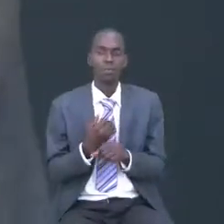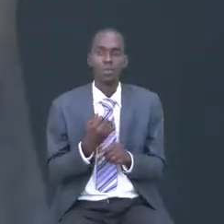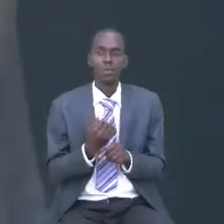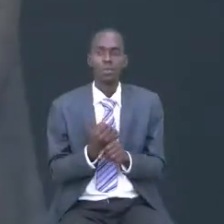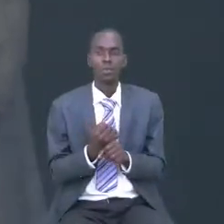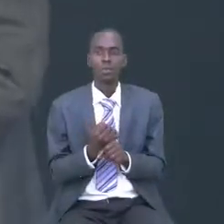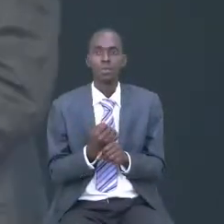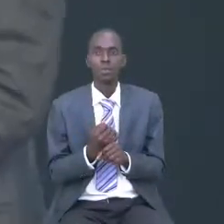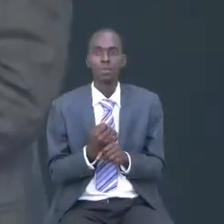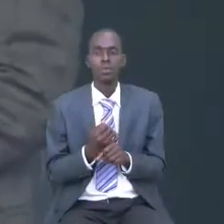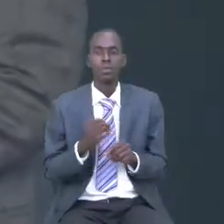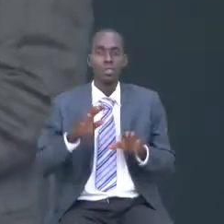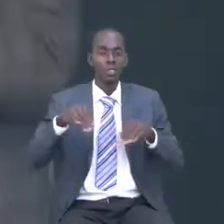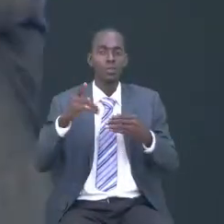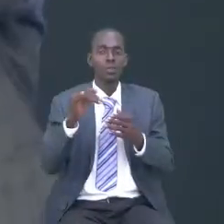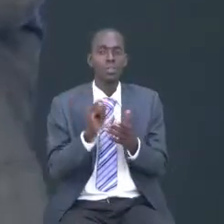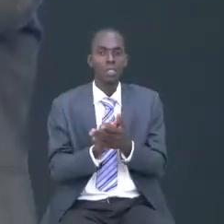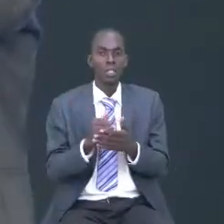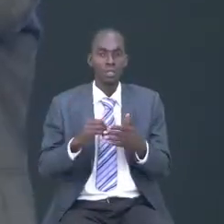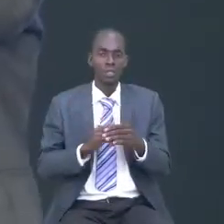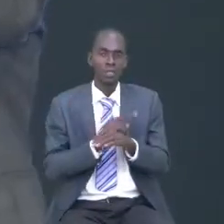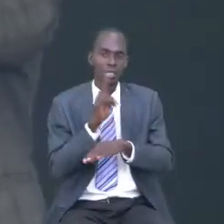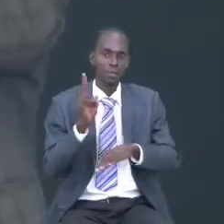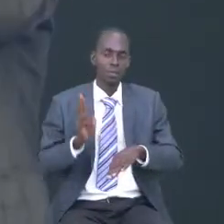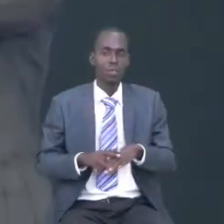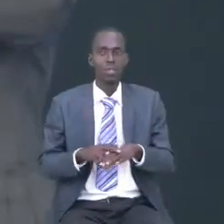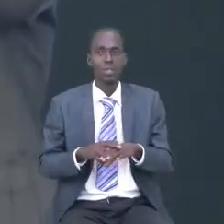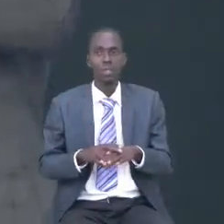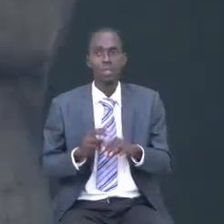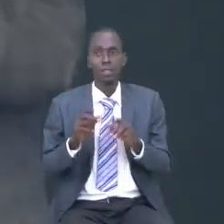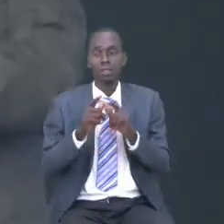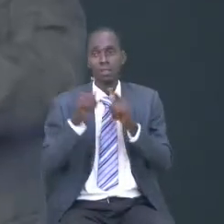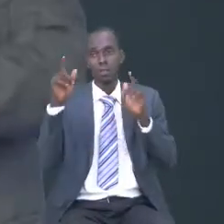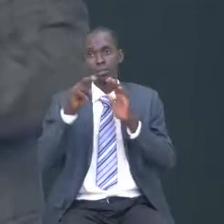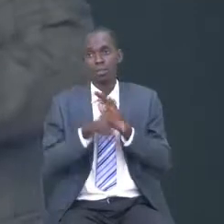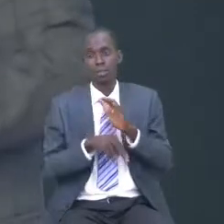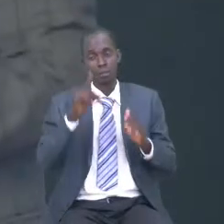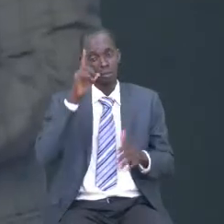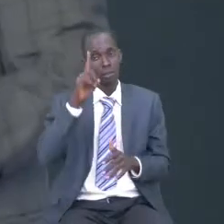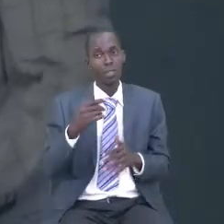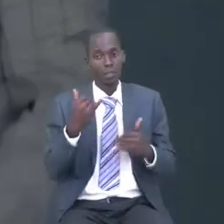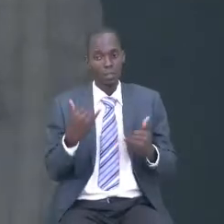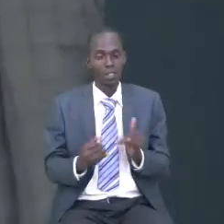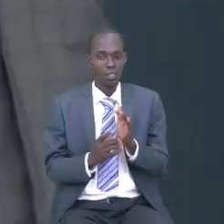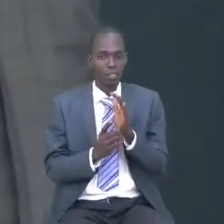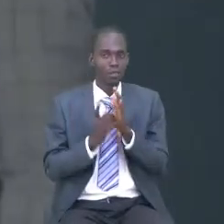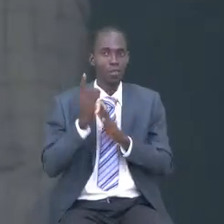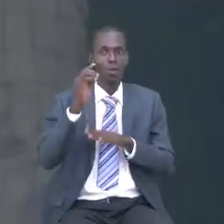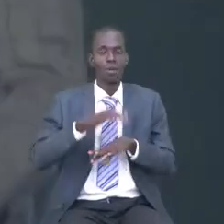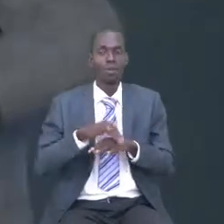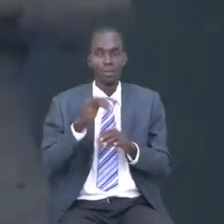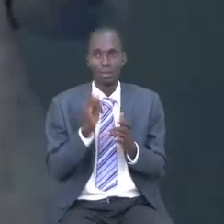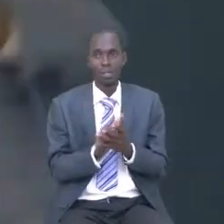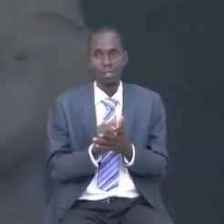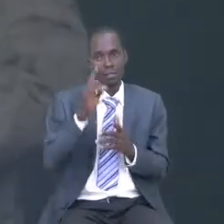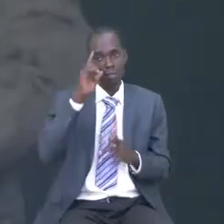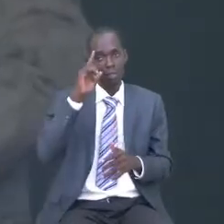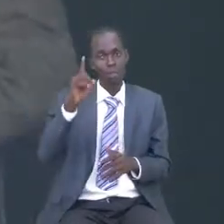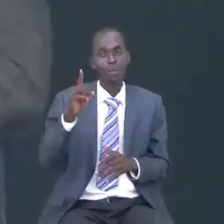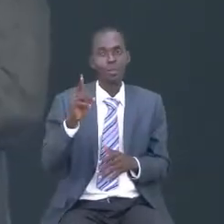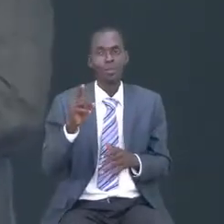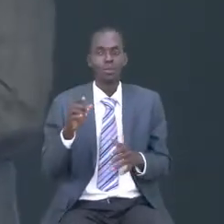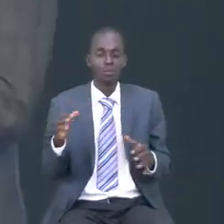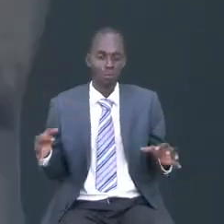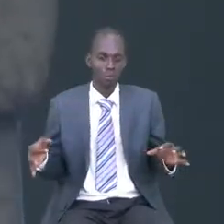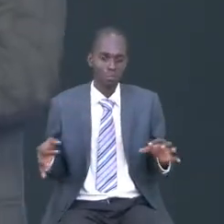natural potential, and now we develop on that potential, combining the